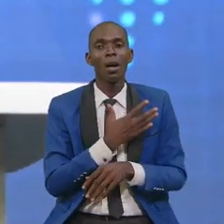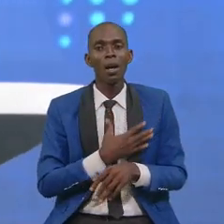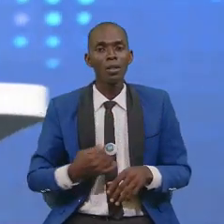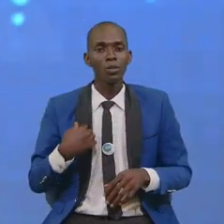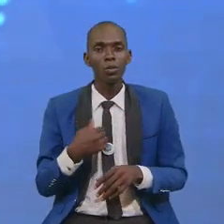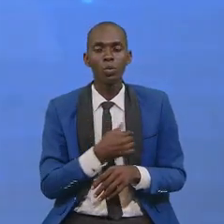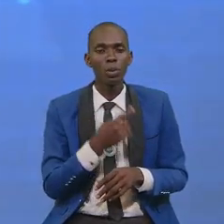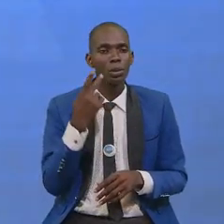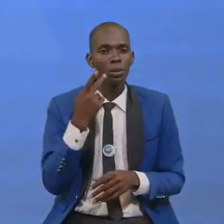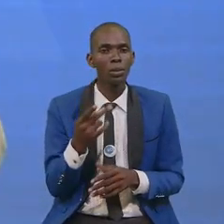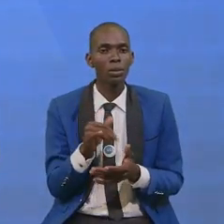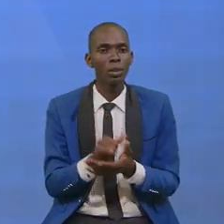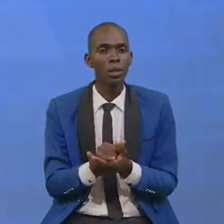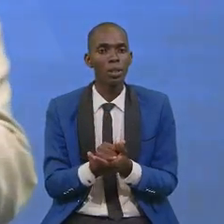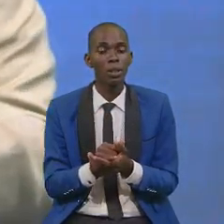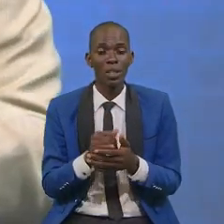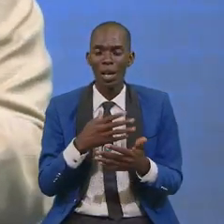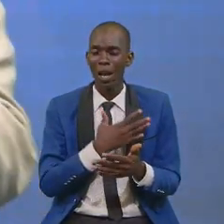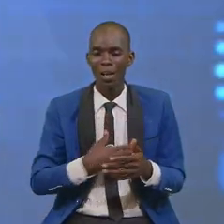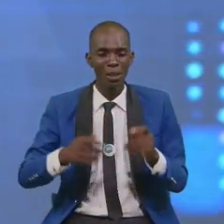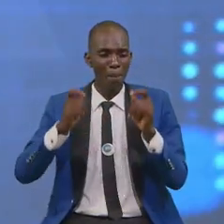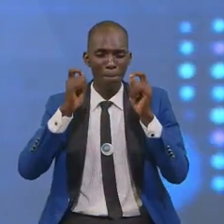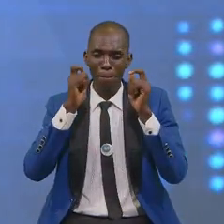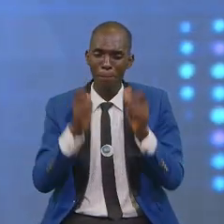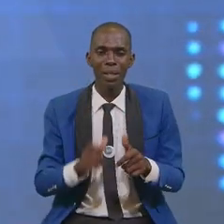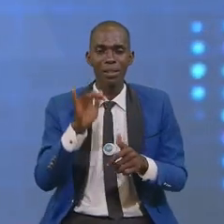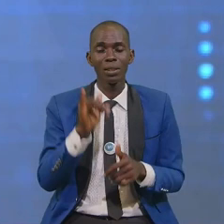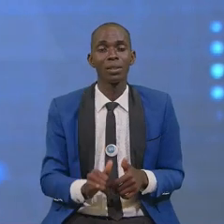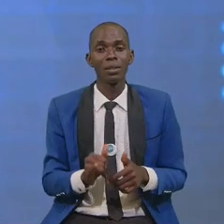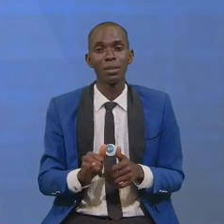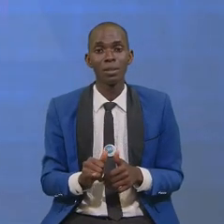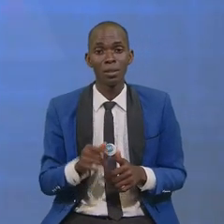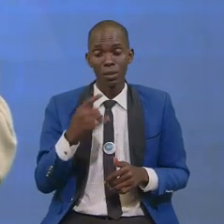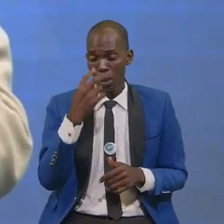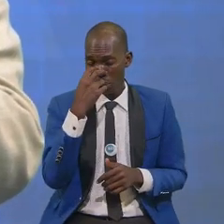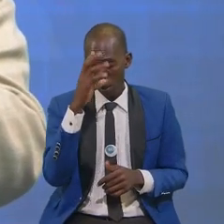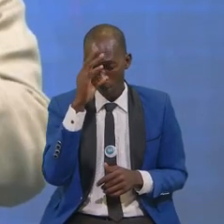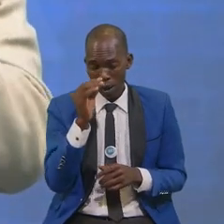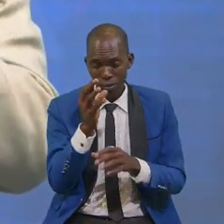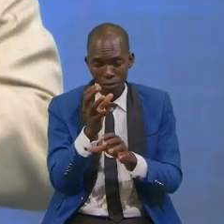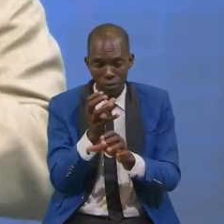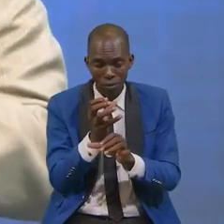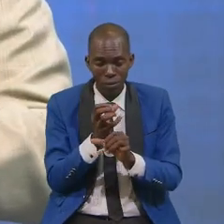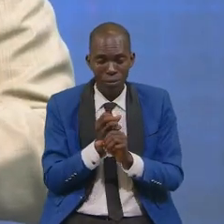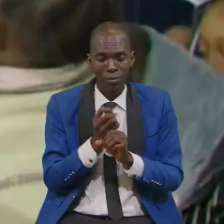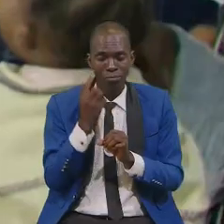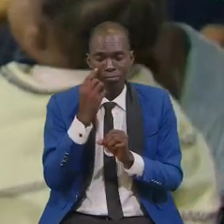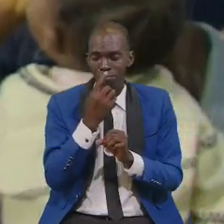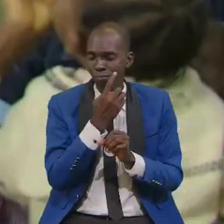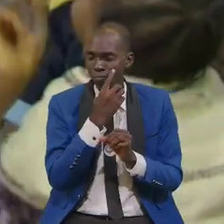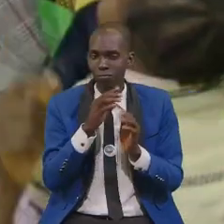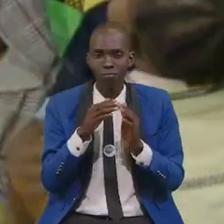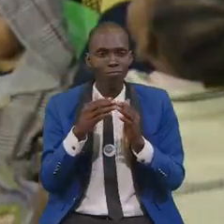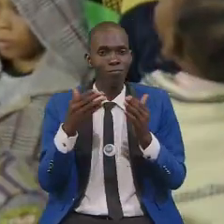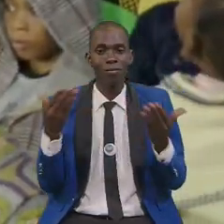and immediately he received his sight forthwith, and he